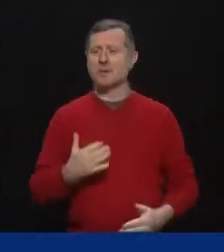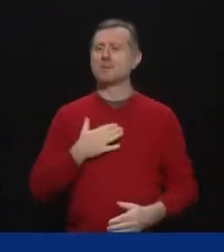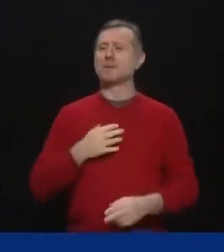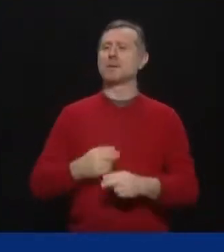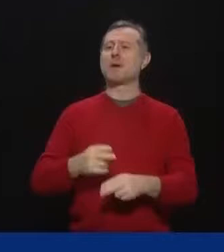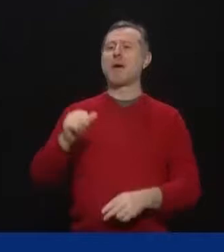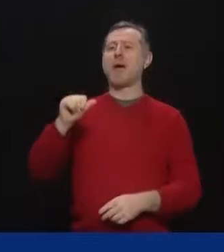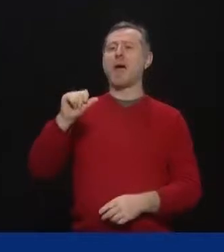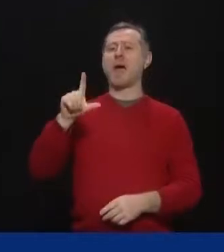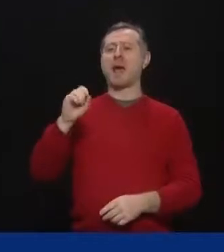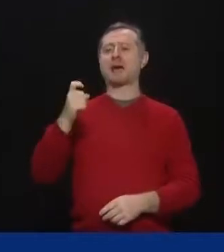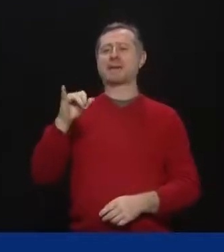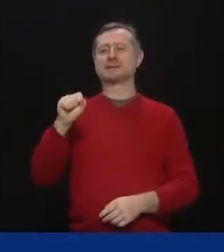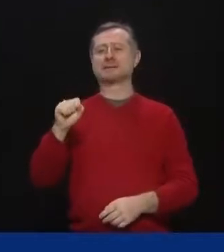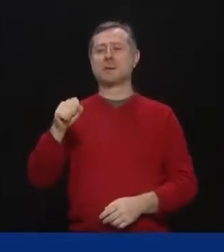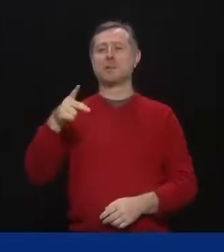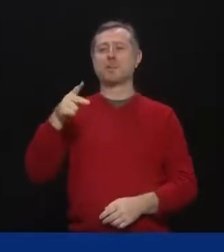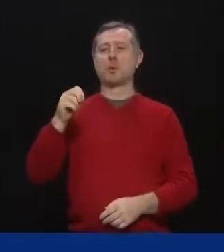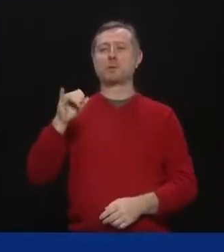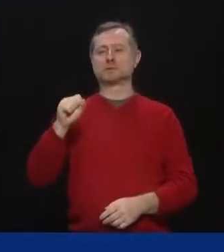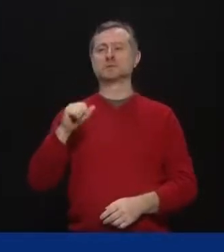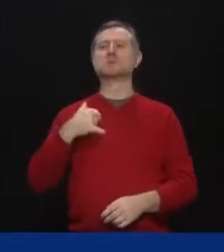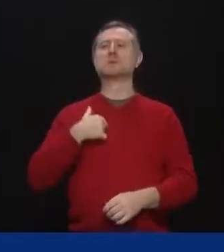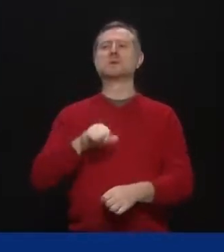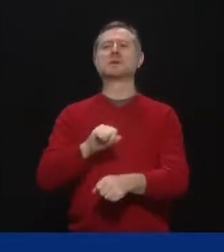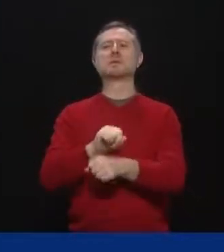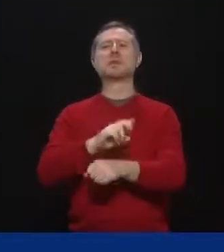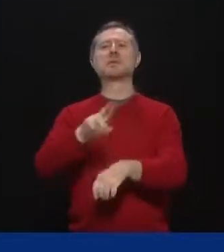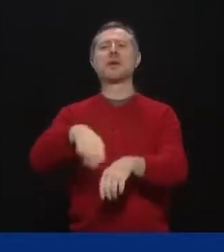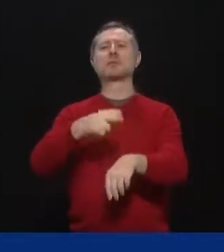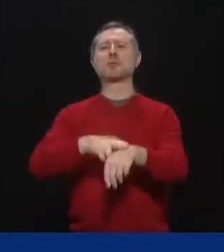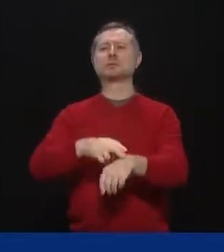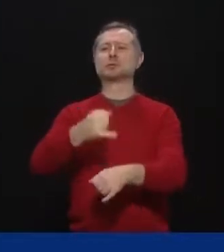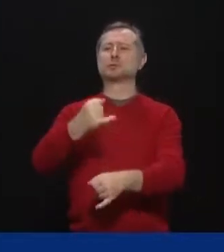Chief Program Officer with the National Institute for Reproductive Health Action Fund.